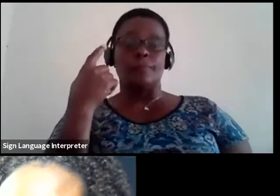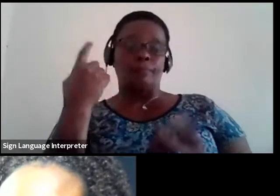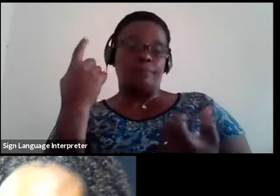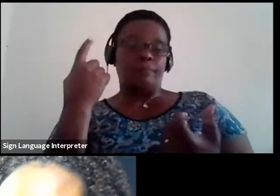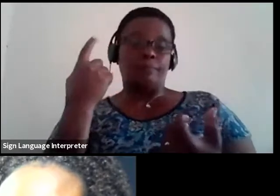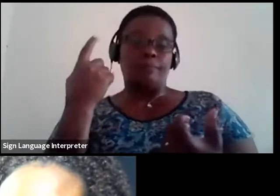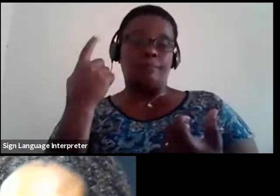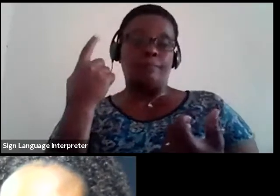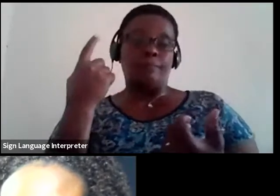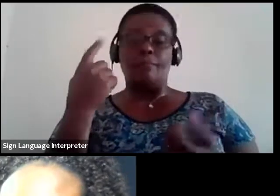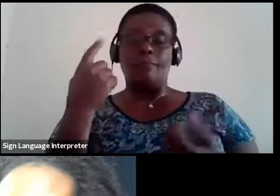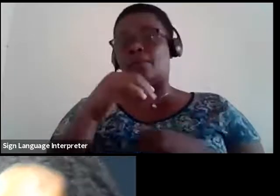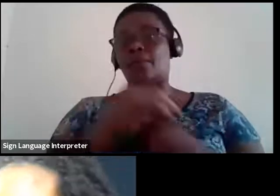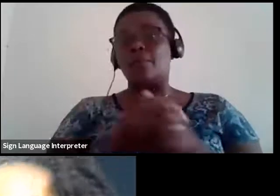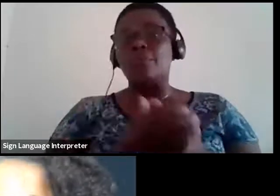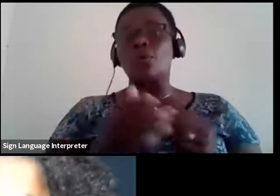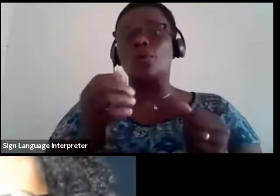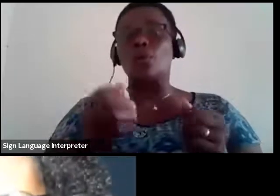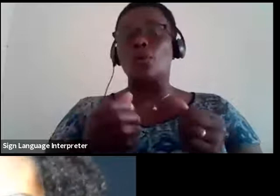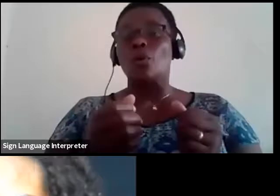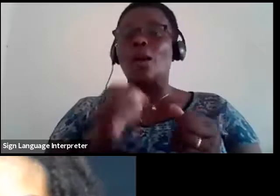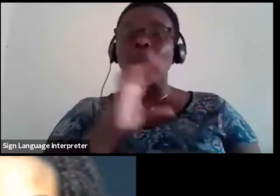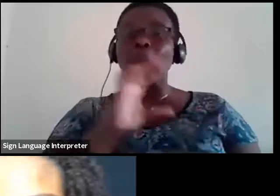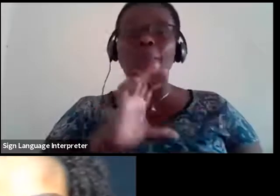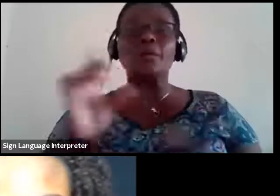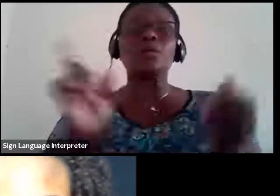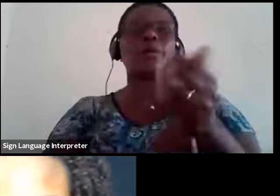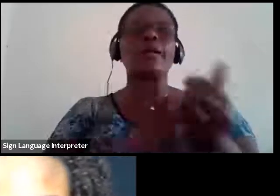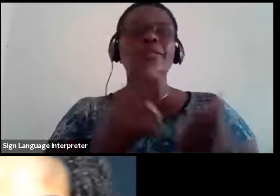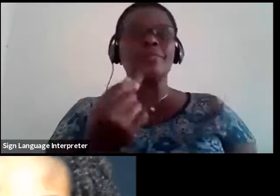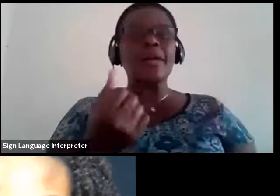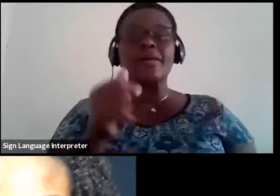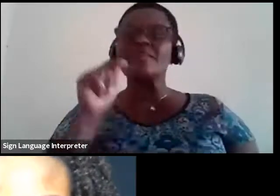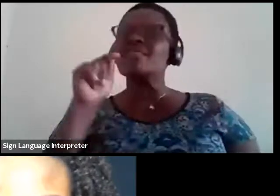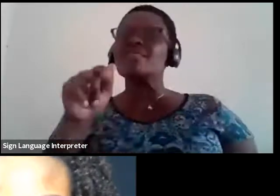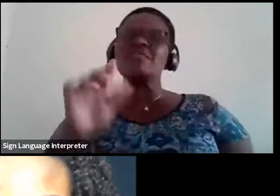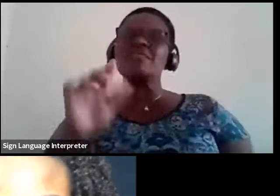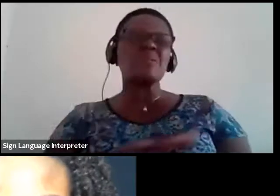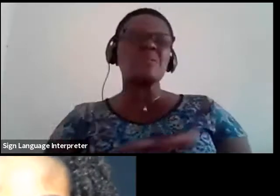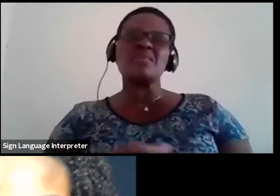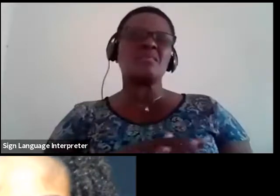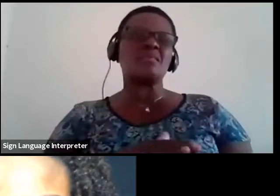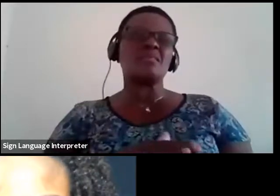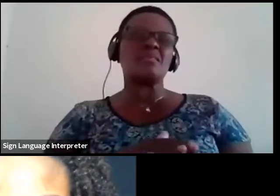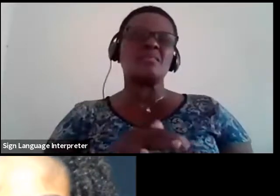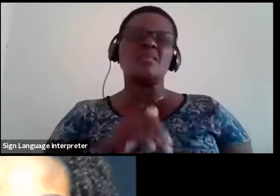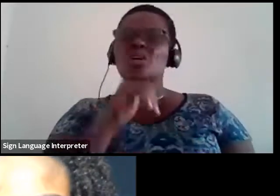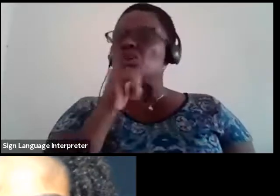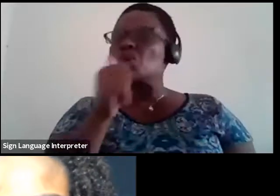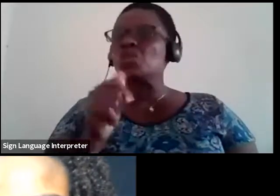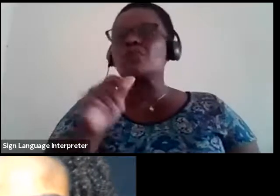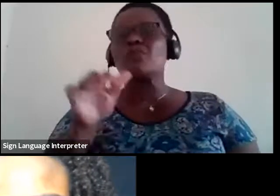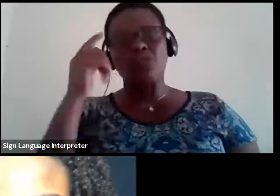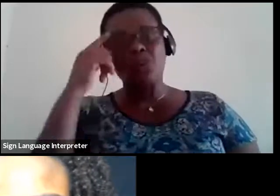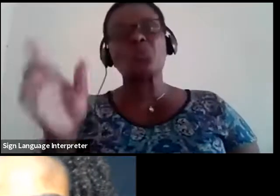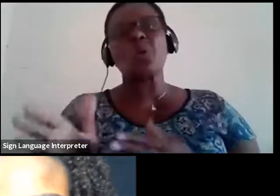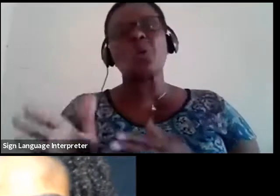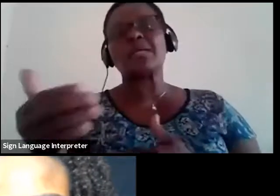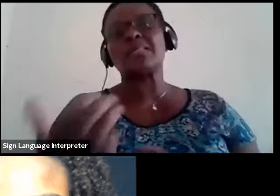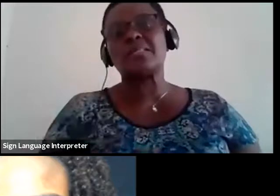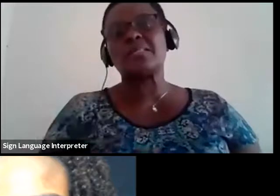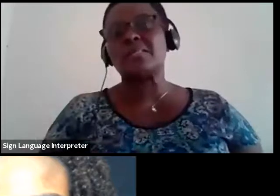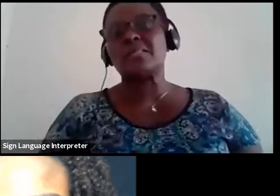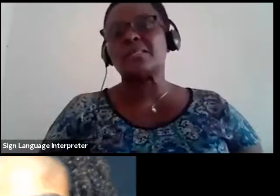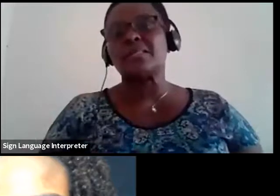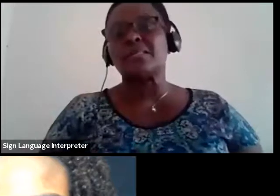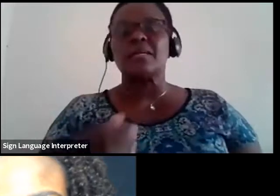we say in media here in Kenya, these media owners are in business. Anything that brings sensationalism, they're in for it because it puts